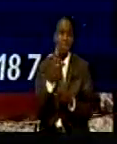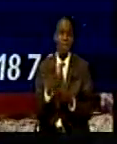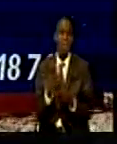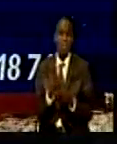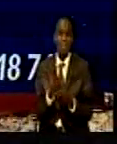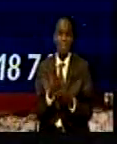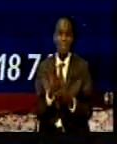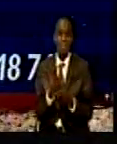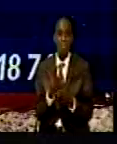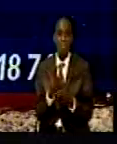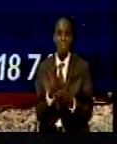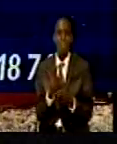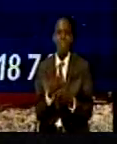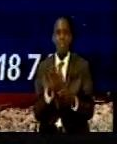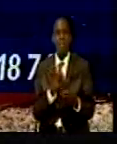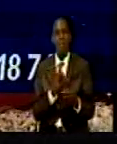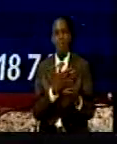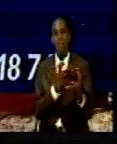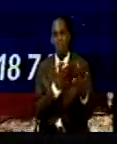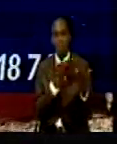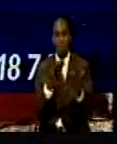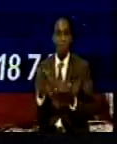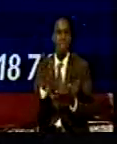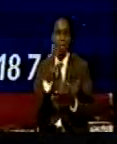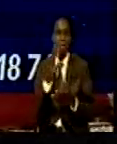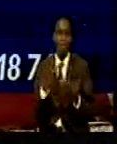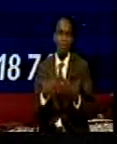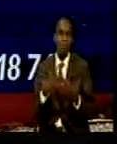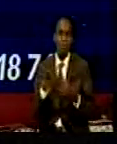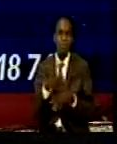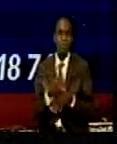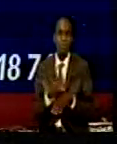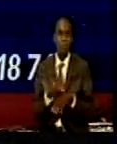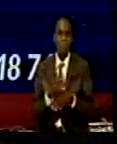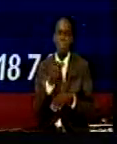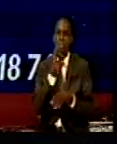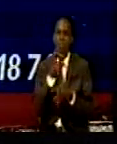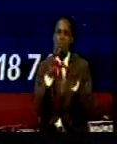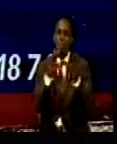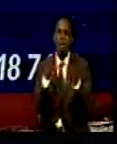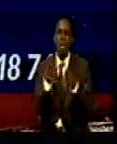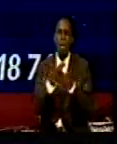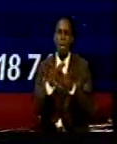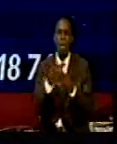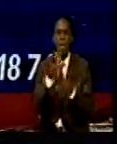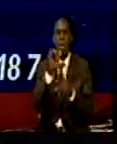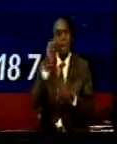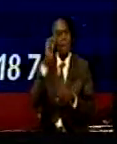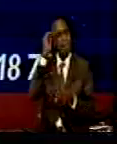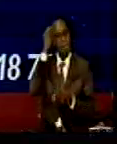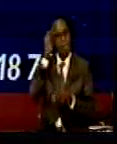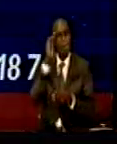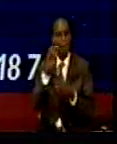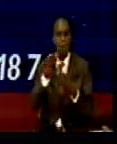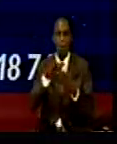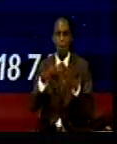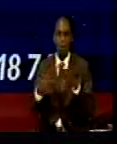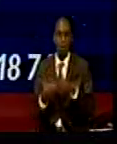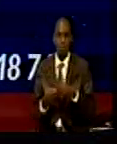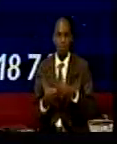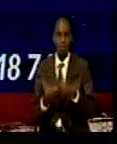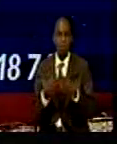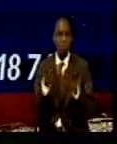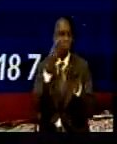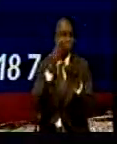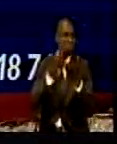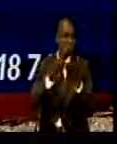to a church because it's like she has a mental problem. We have seen psychiatric doctors. She's